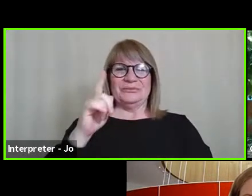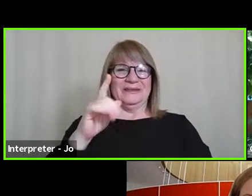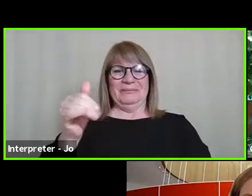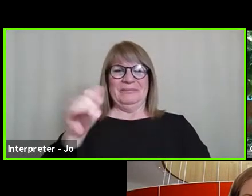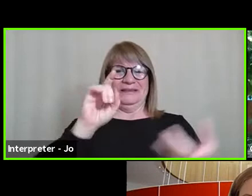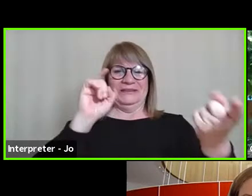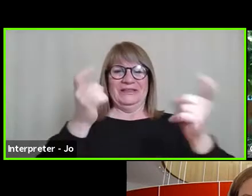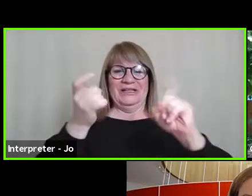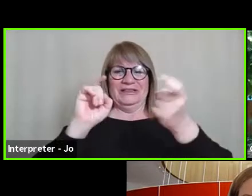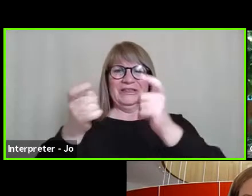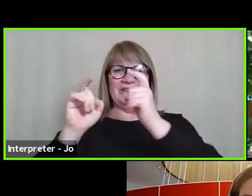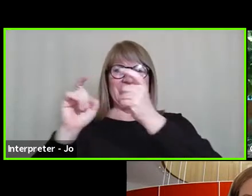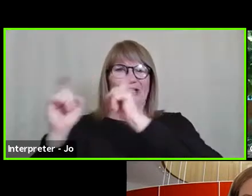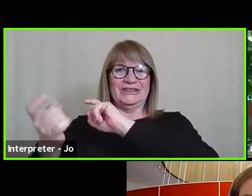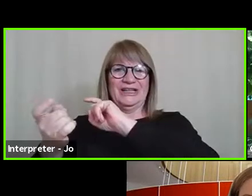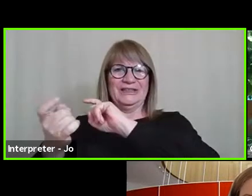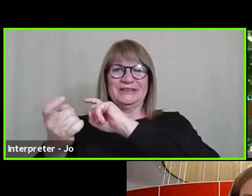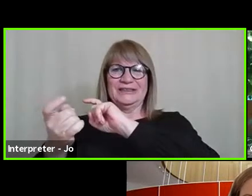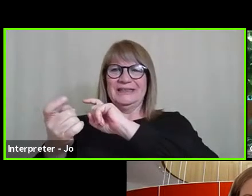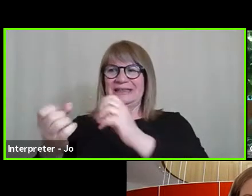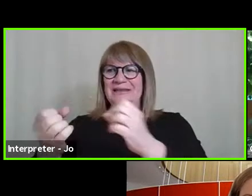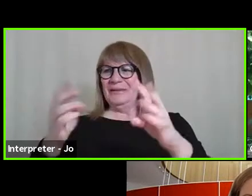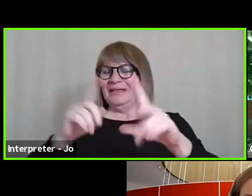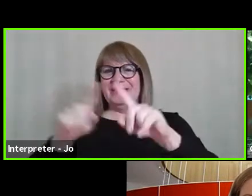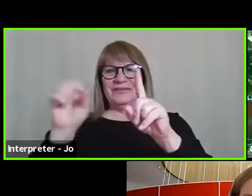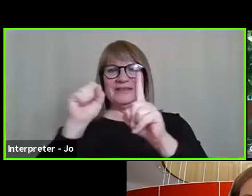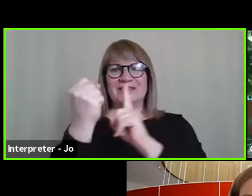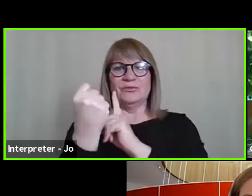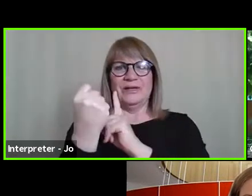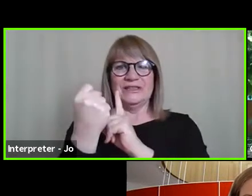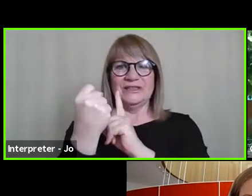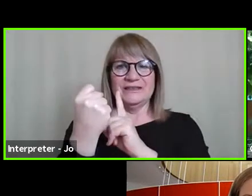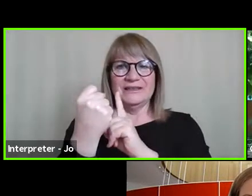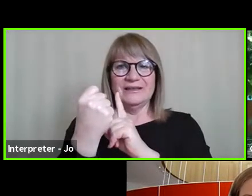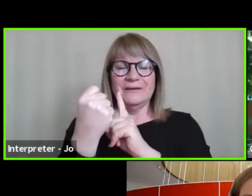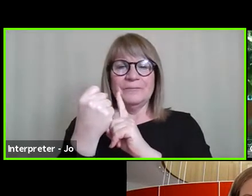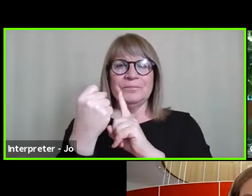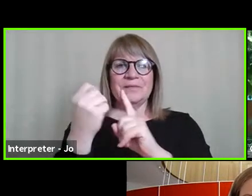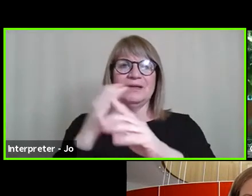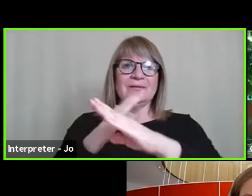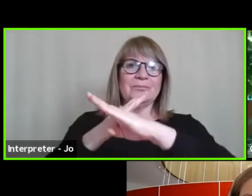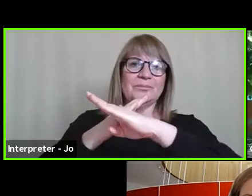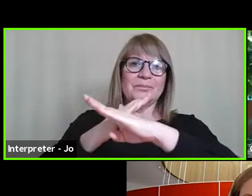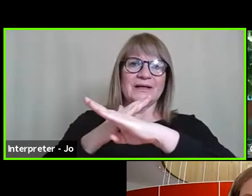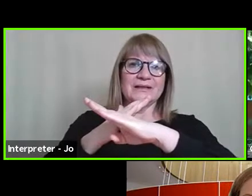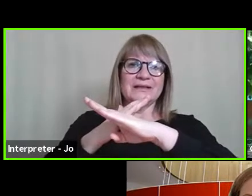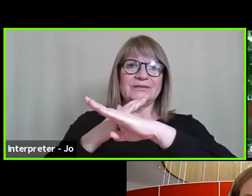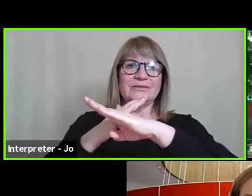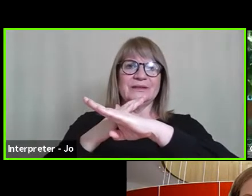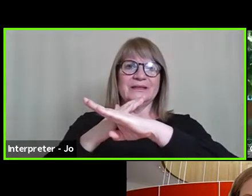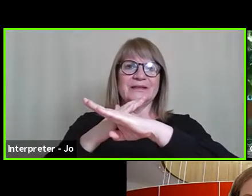other contexts and the prohibition on doing sterilization for the purpose of birth